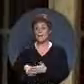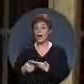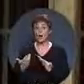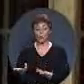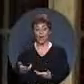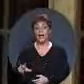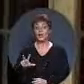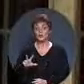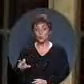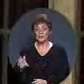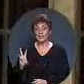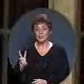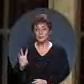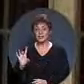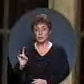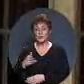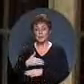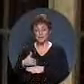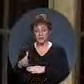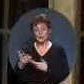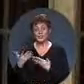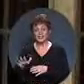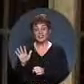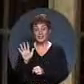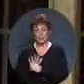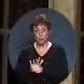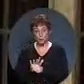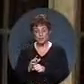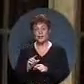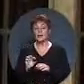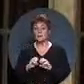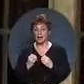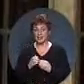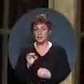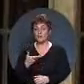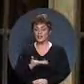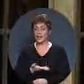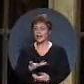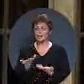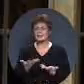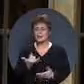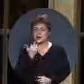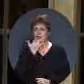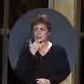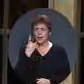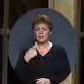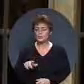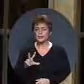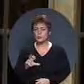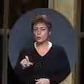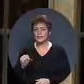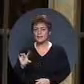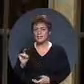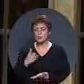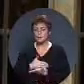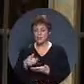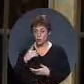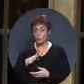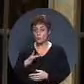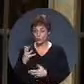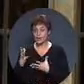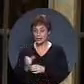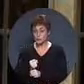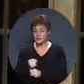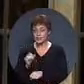$328 million promised by the federal government. What's happened to this amount promised to Quebec? This amount will